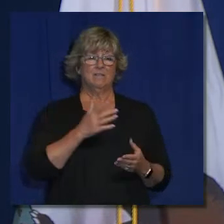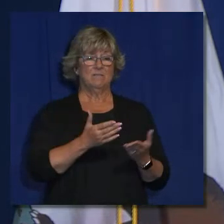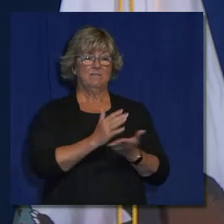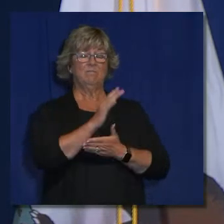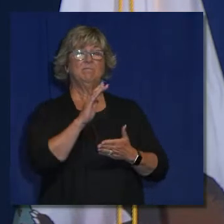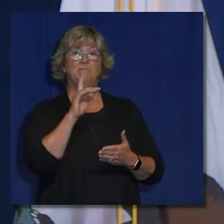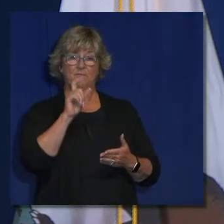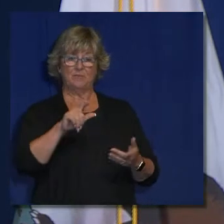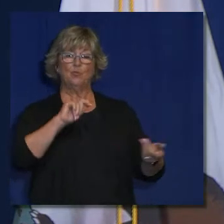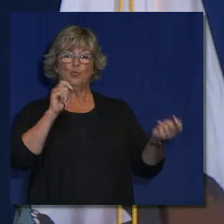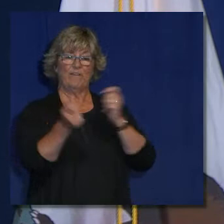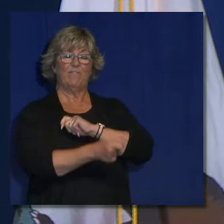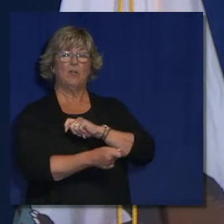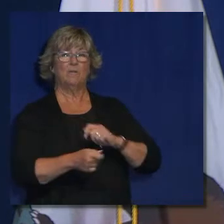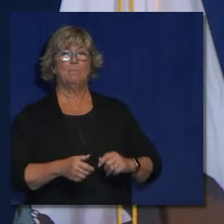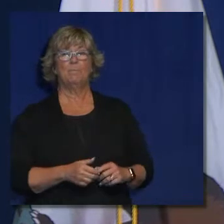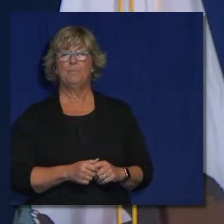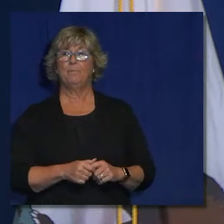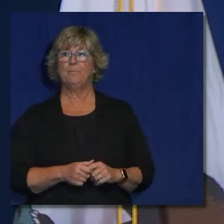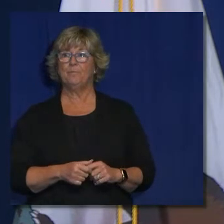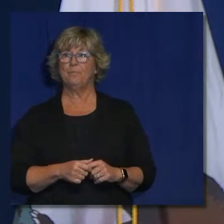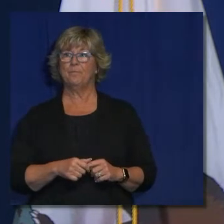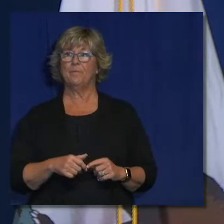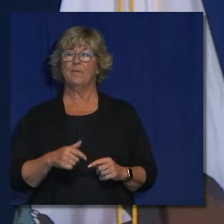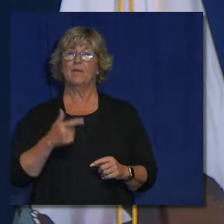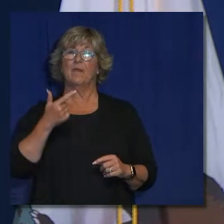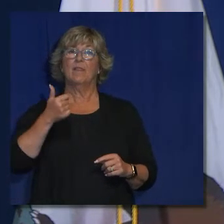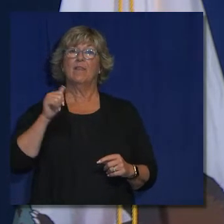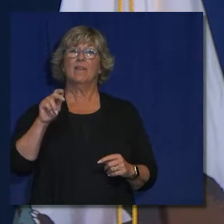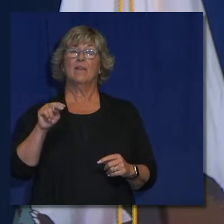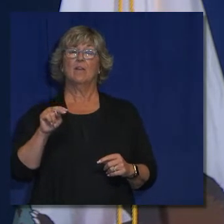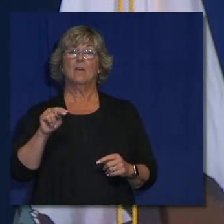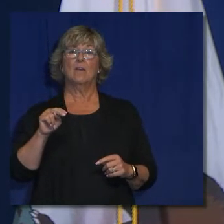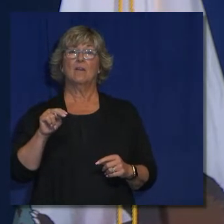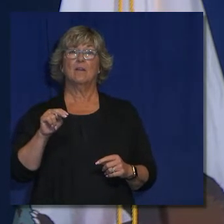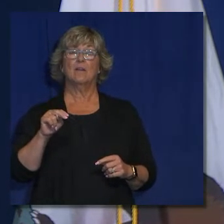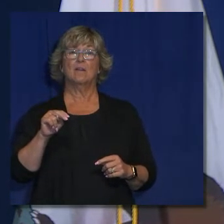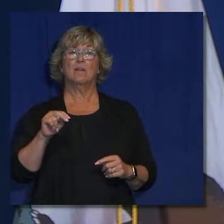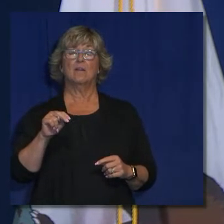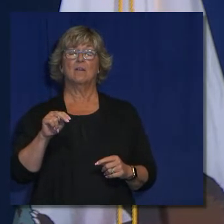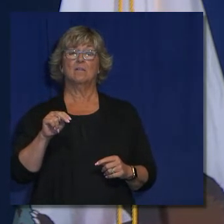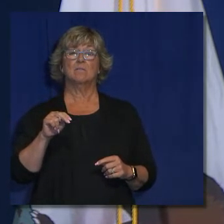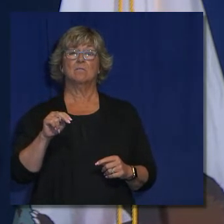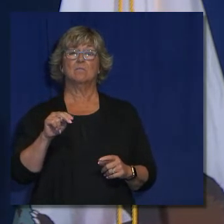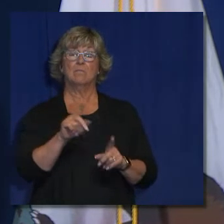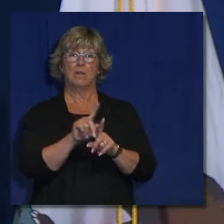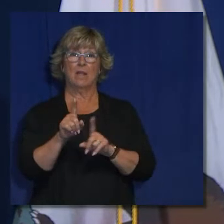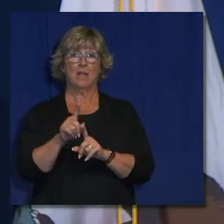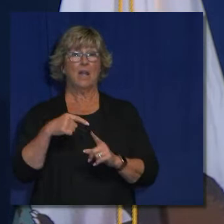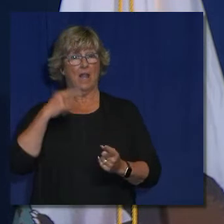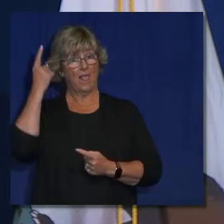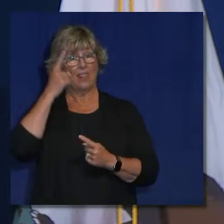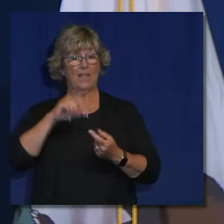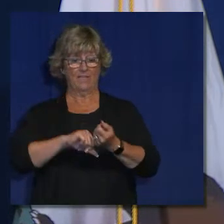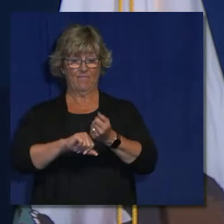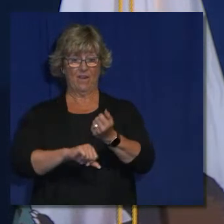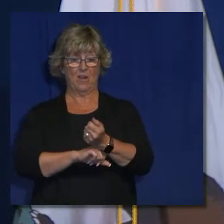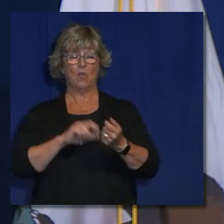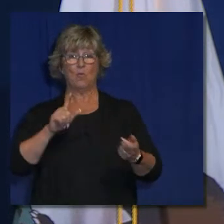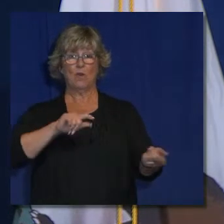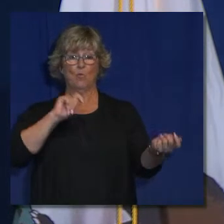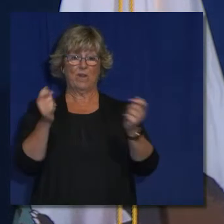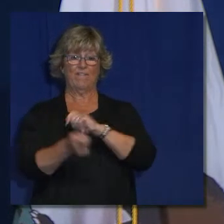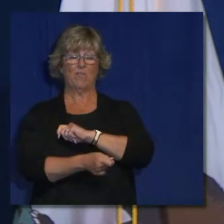need to reform the GAN. We need to reform GAN, and I, again, think it's foundational that we